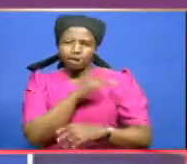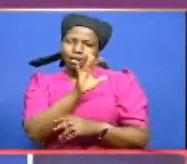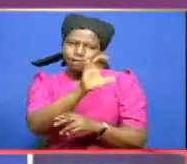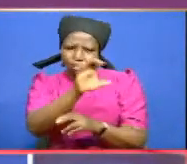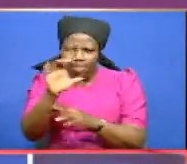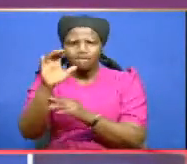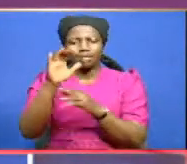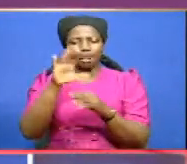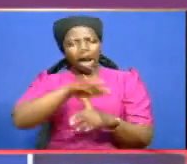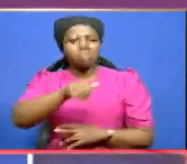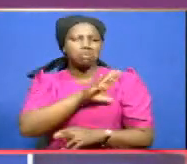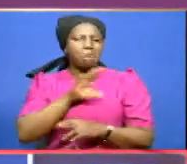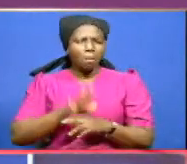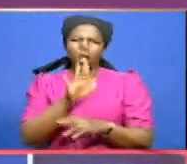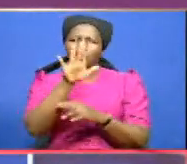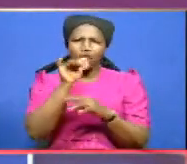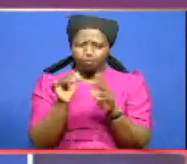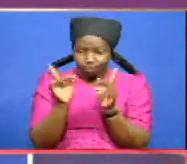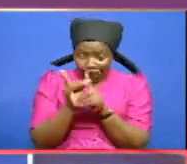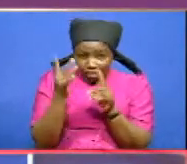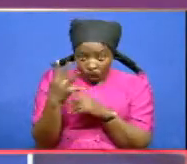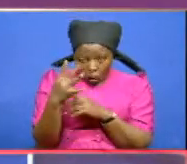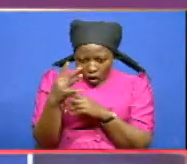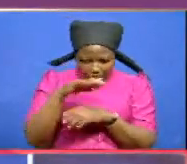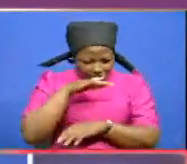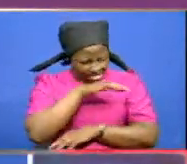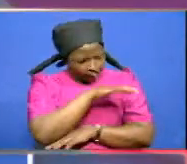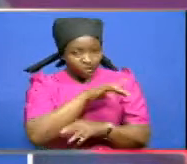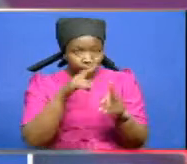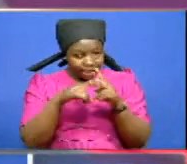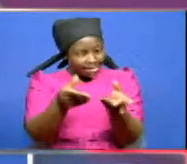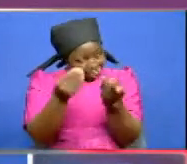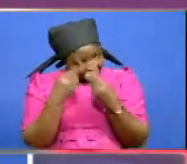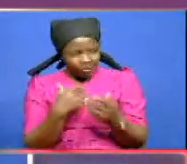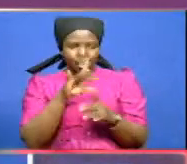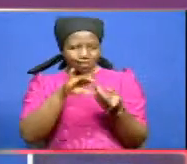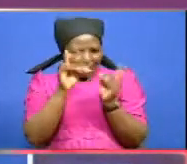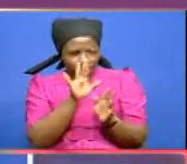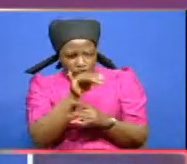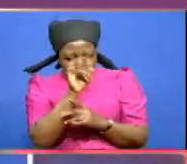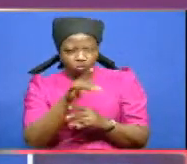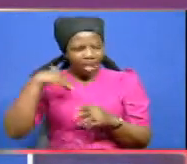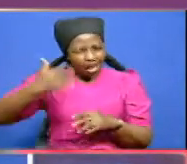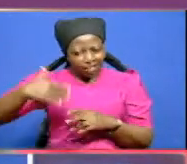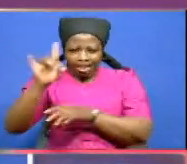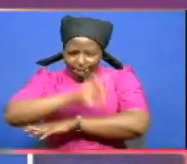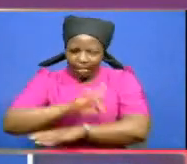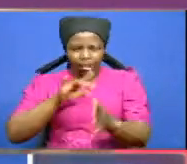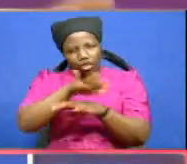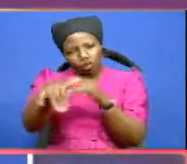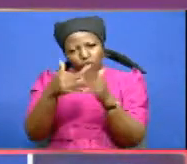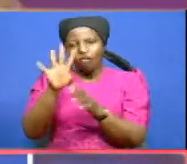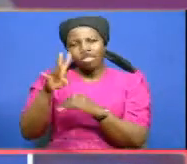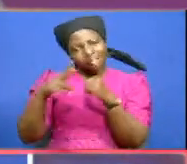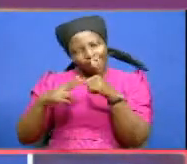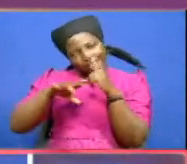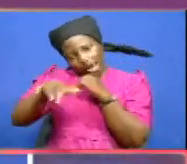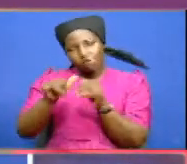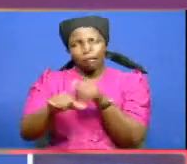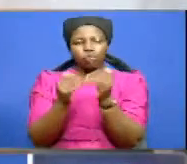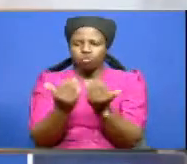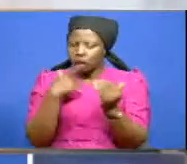commissioner, from 4th evening, we start getting statistics from you on a daily basis across the 47 counties on the kids who have gone